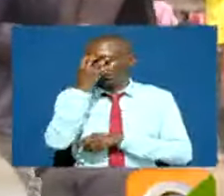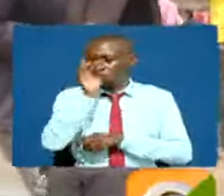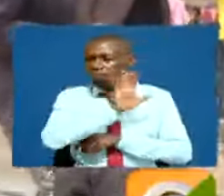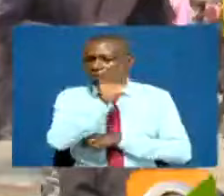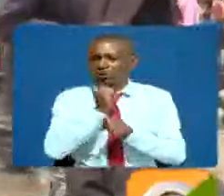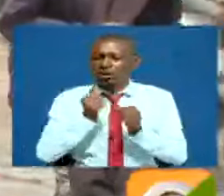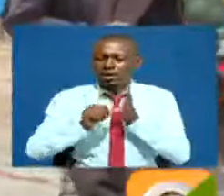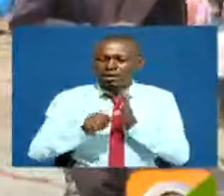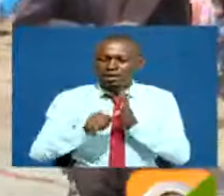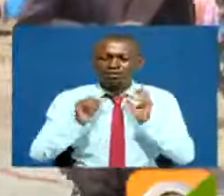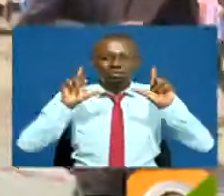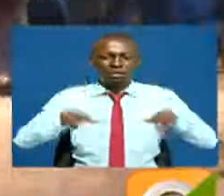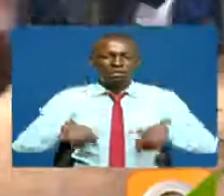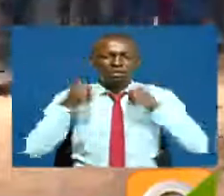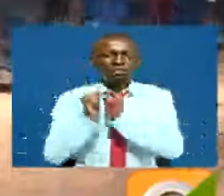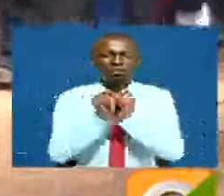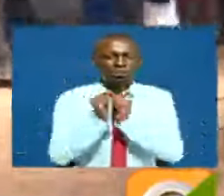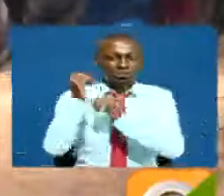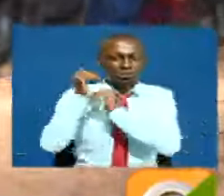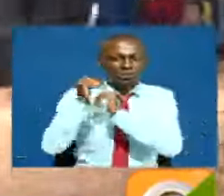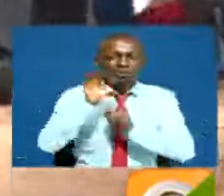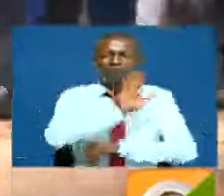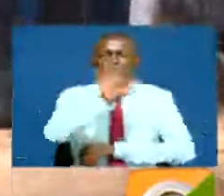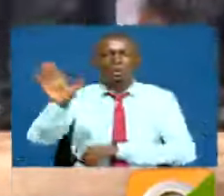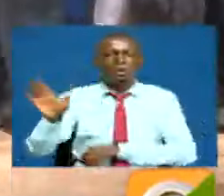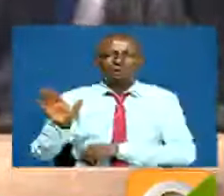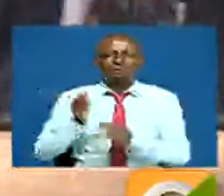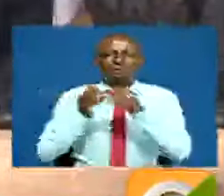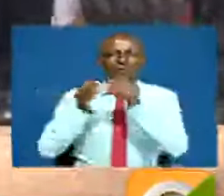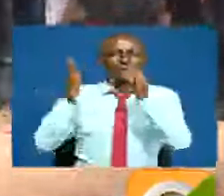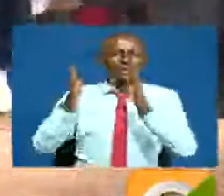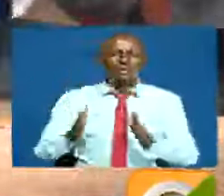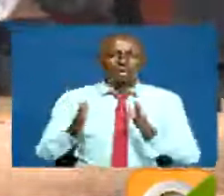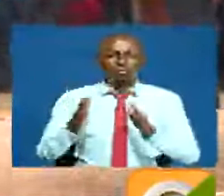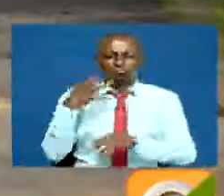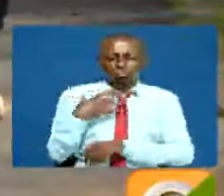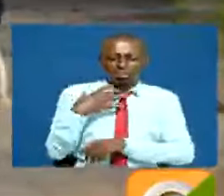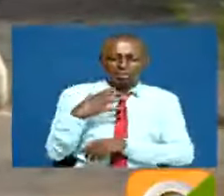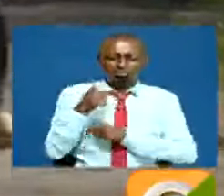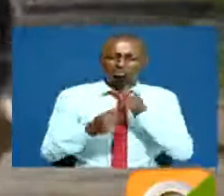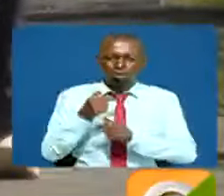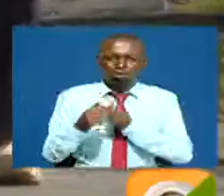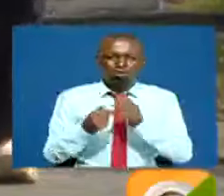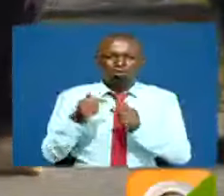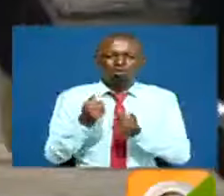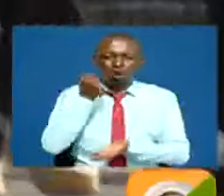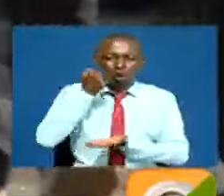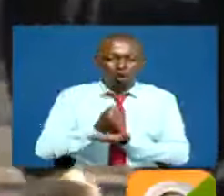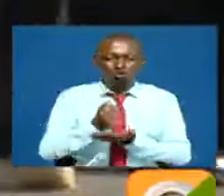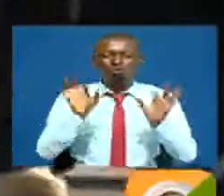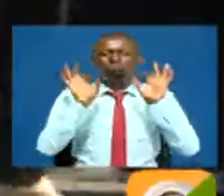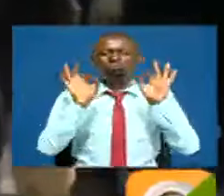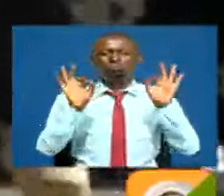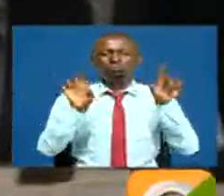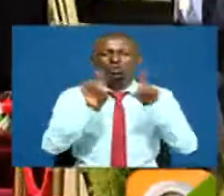and live within their means, while their leaders live large, occupying swanky offices and parading the latest in